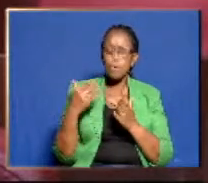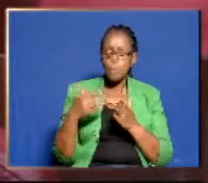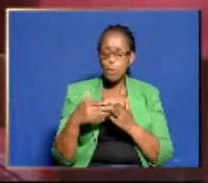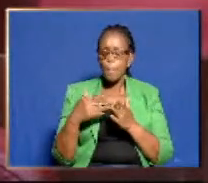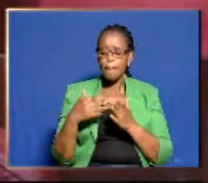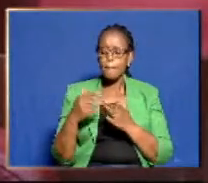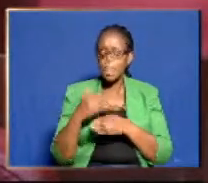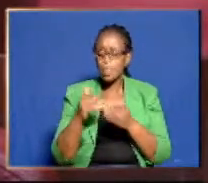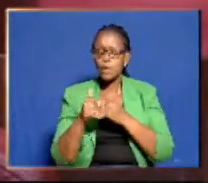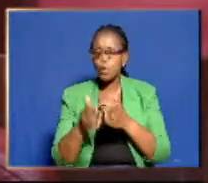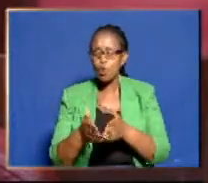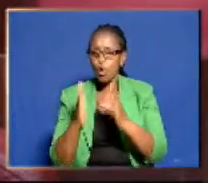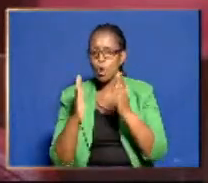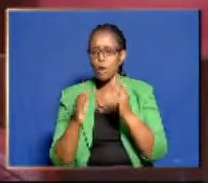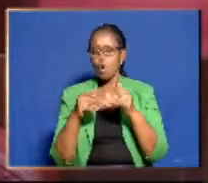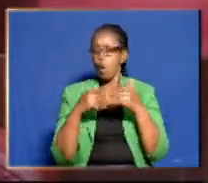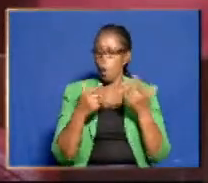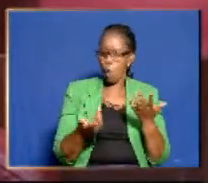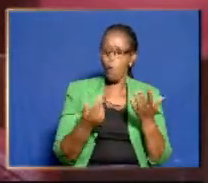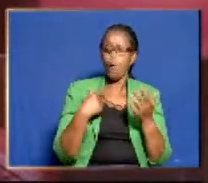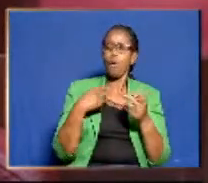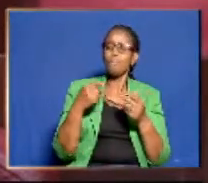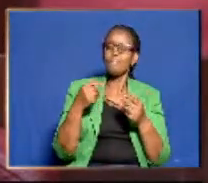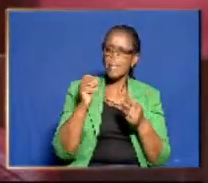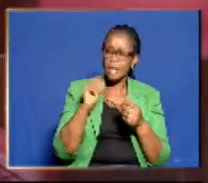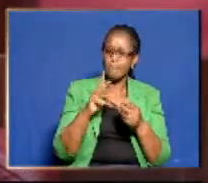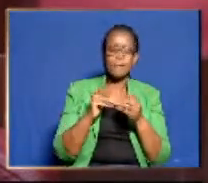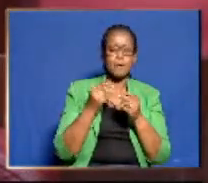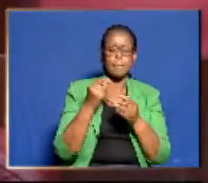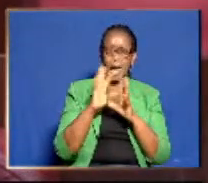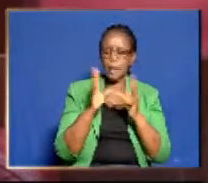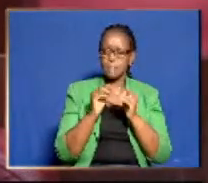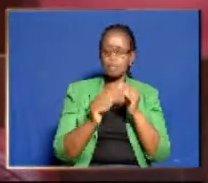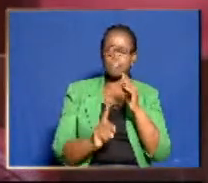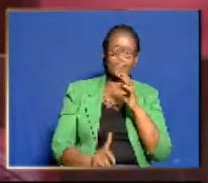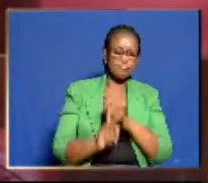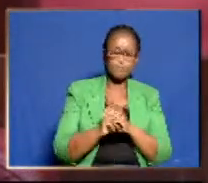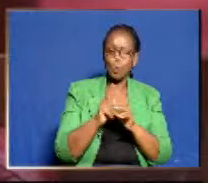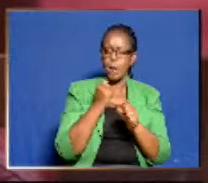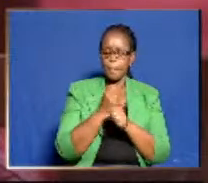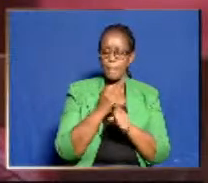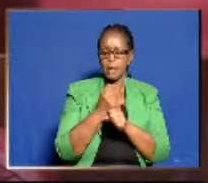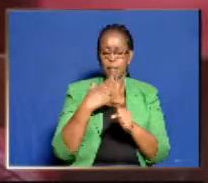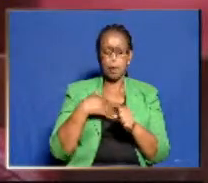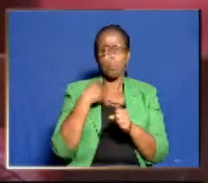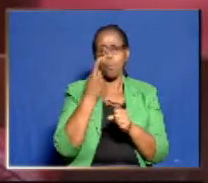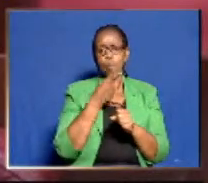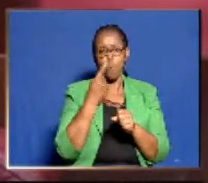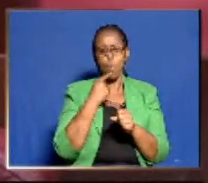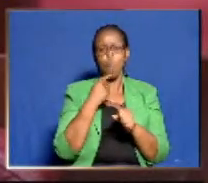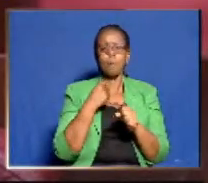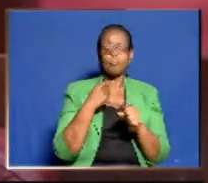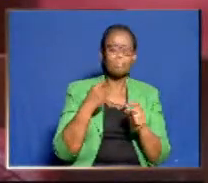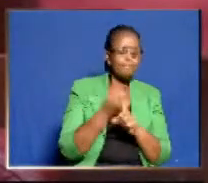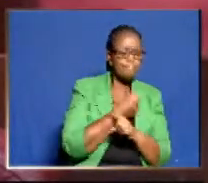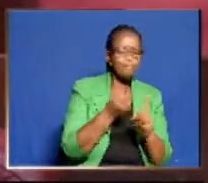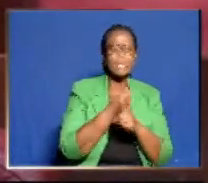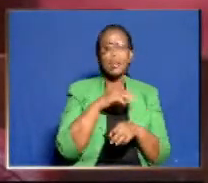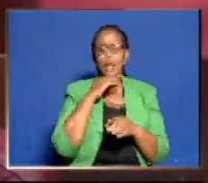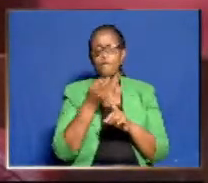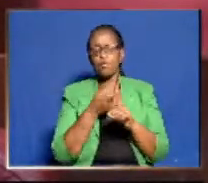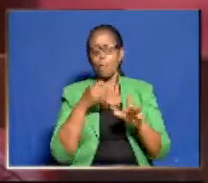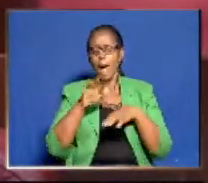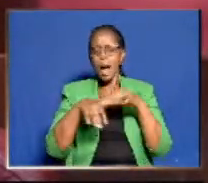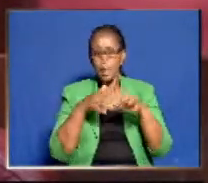who are being affected by human-wildlife conflict be paid, if opening the ceiling will make the 70 old and above